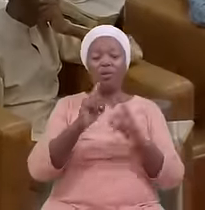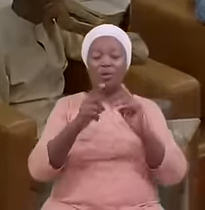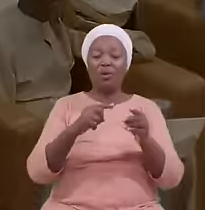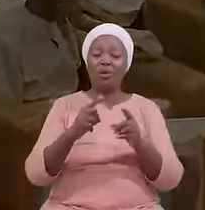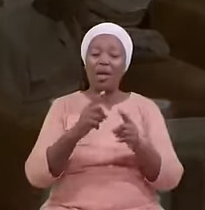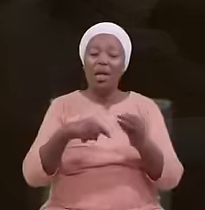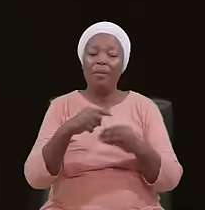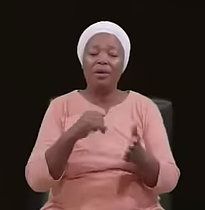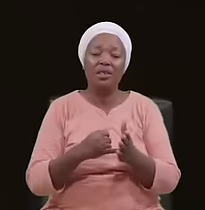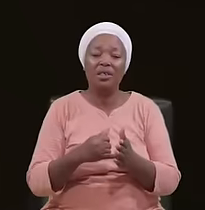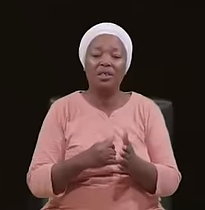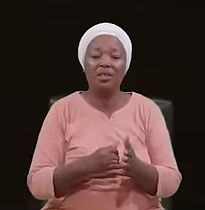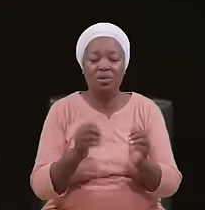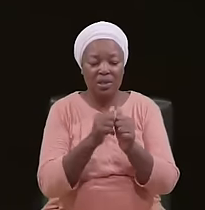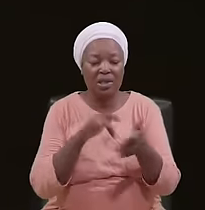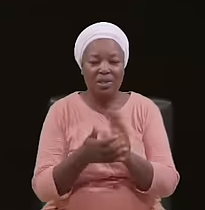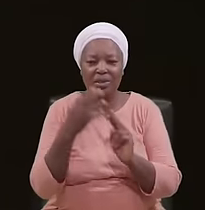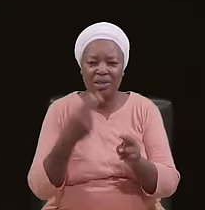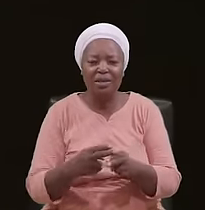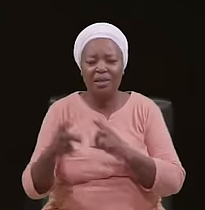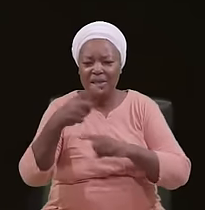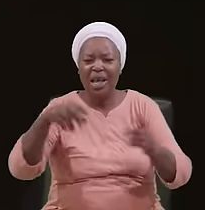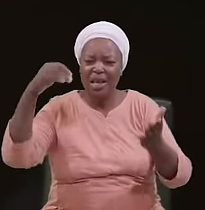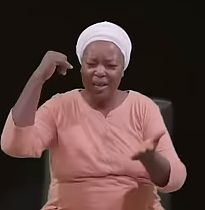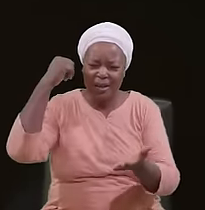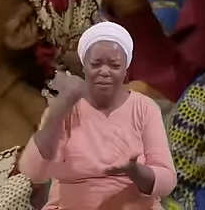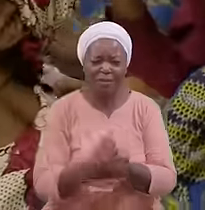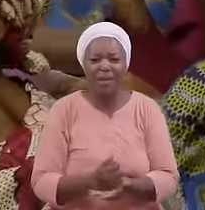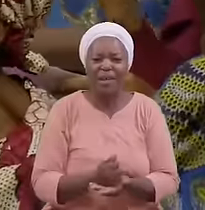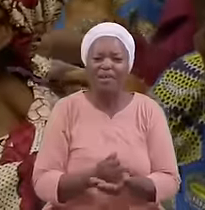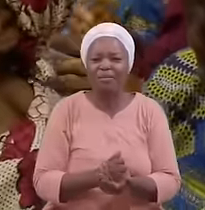them together. Amen. Say amen. Amen.